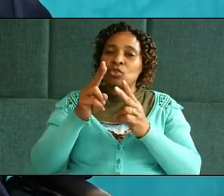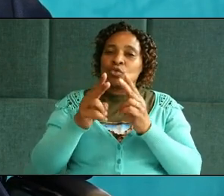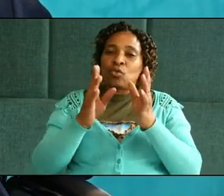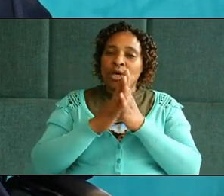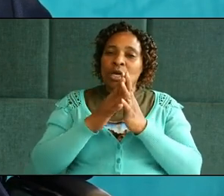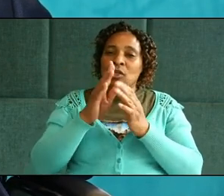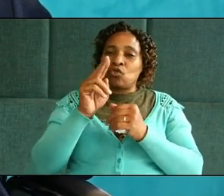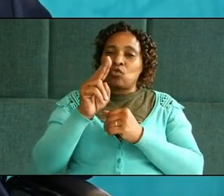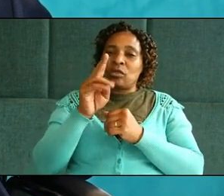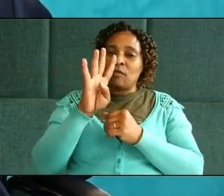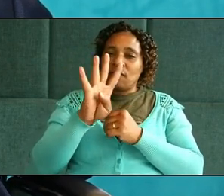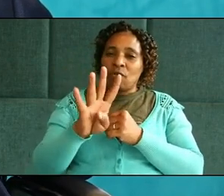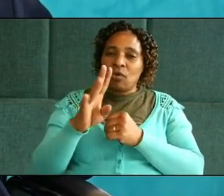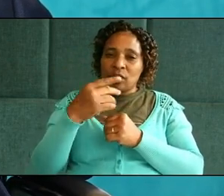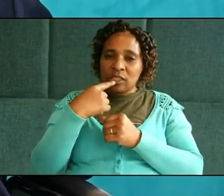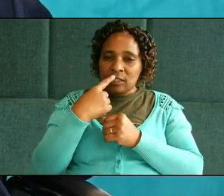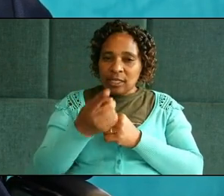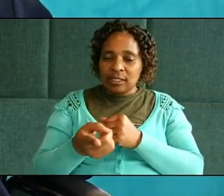says,